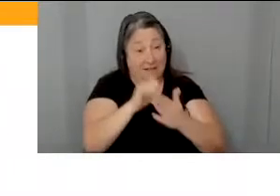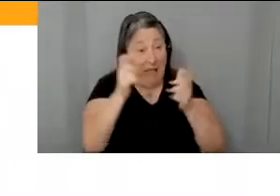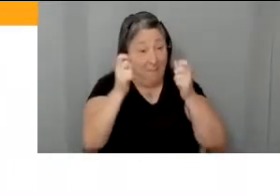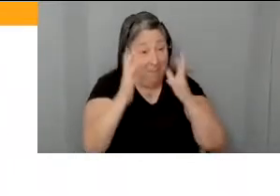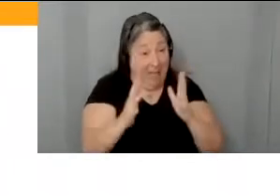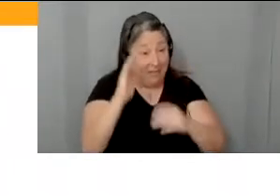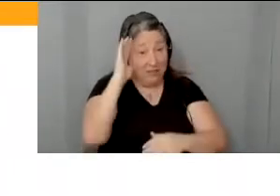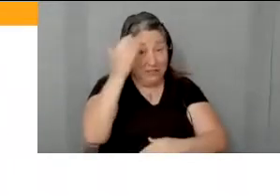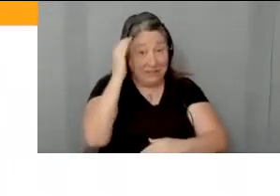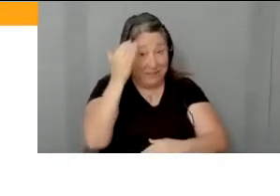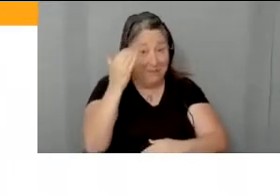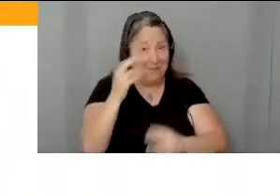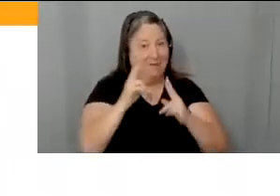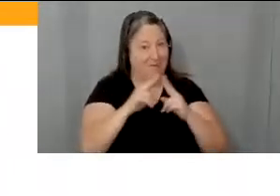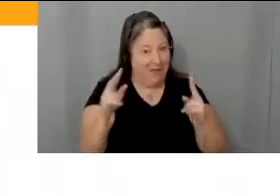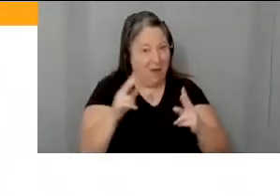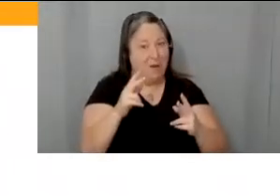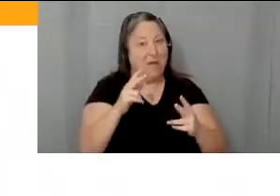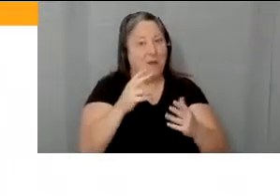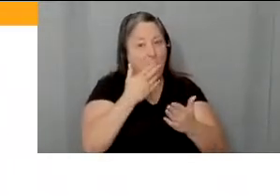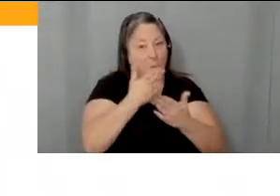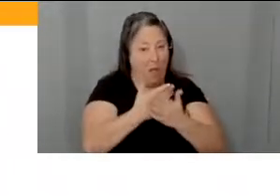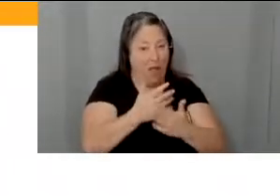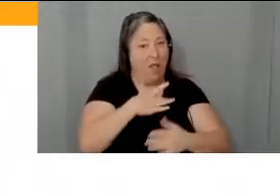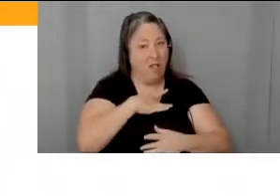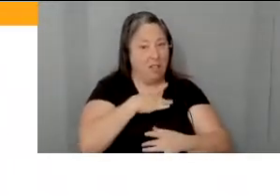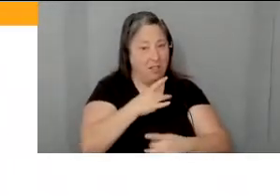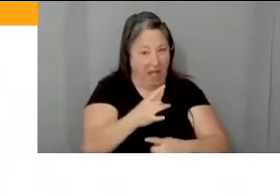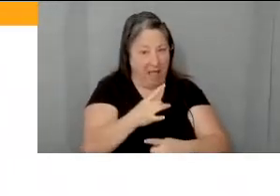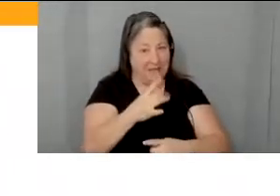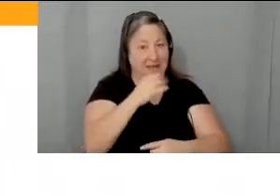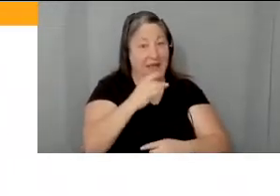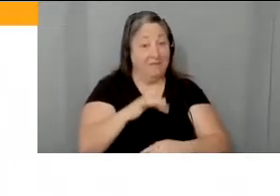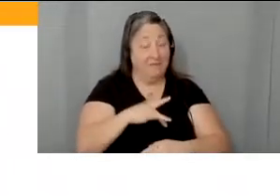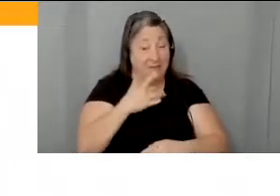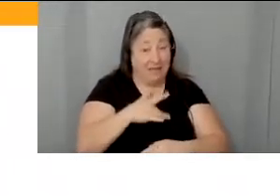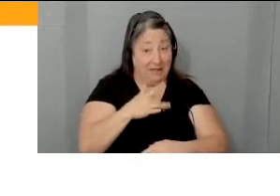to be incredibly well liked and feel those who are